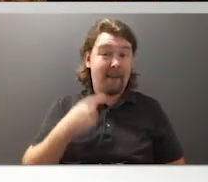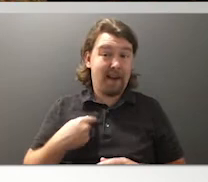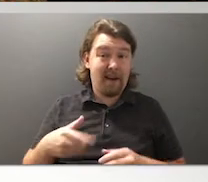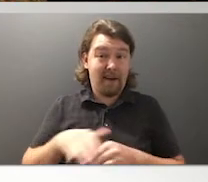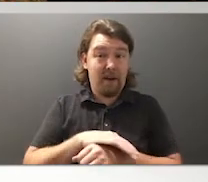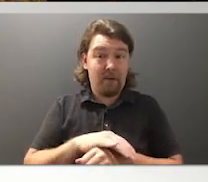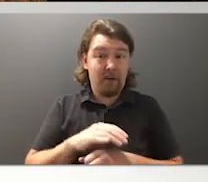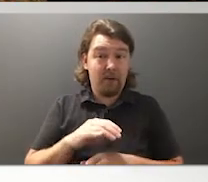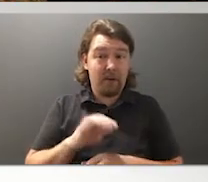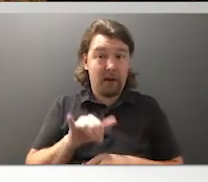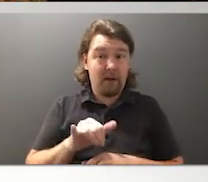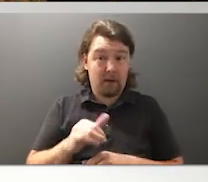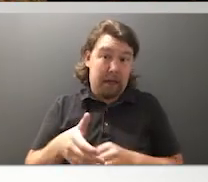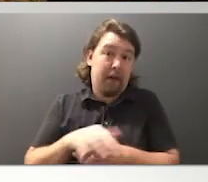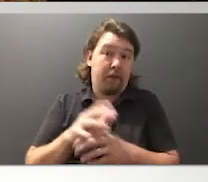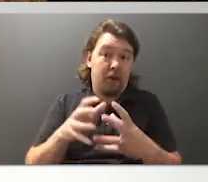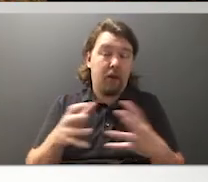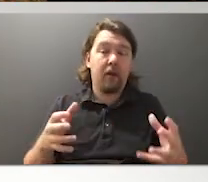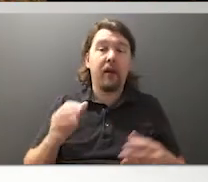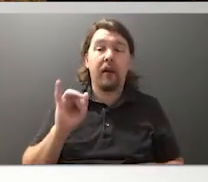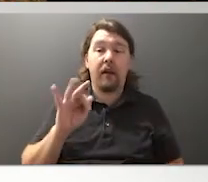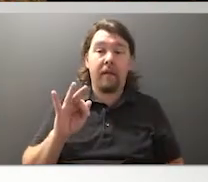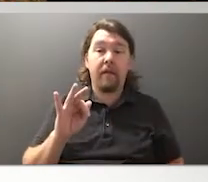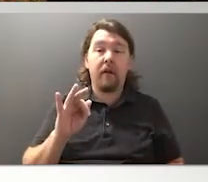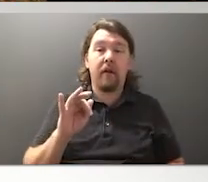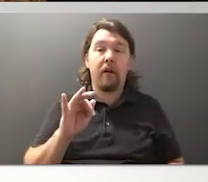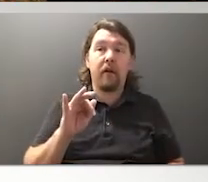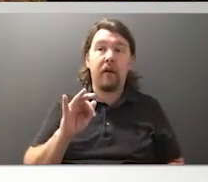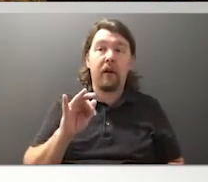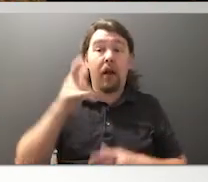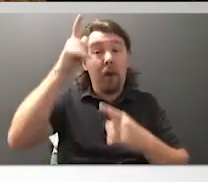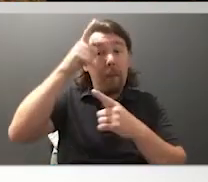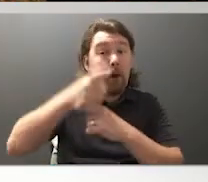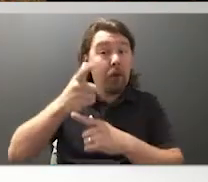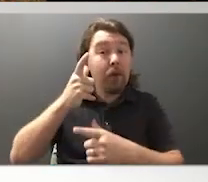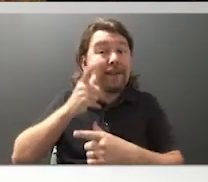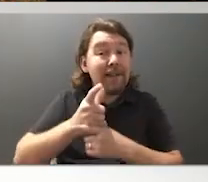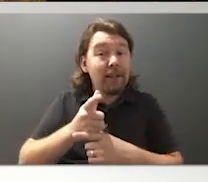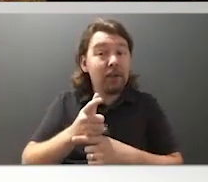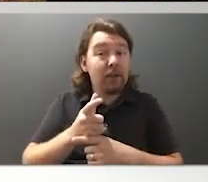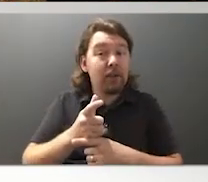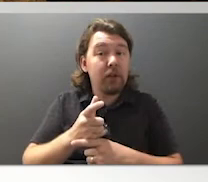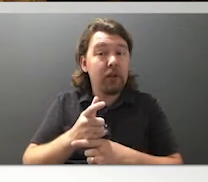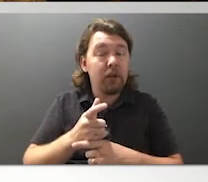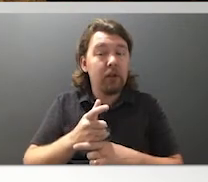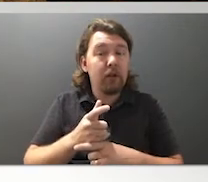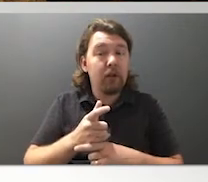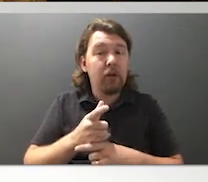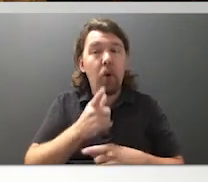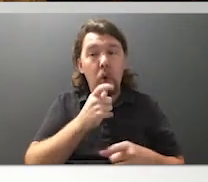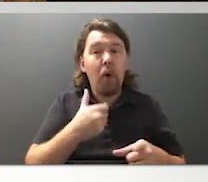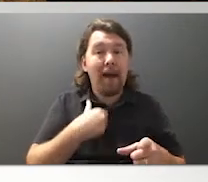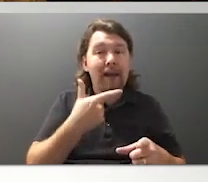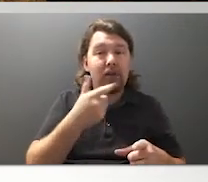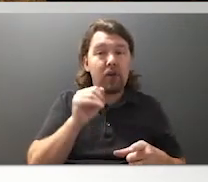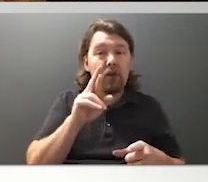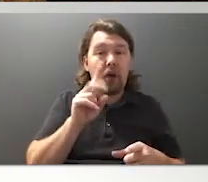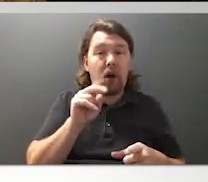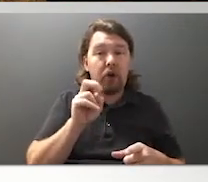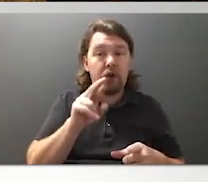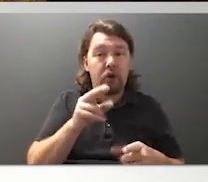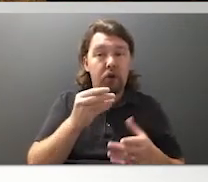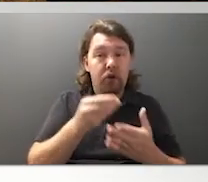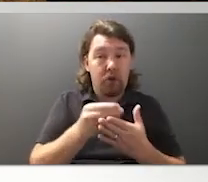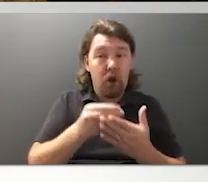lot. If you qualify, if the sibling gets awarded a scholarship, a sibling of a student with a Gardner scholarship, they can only use